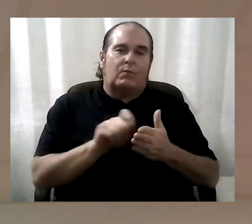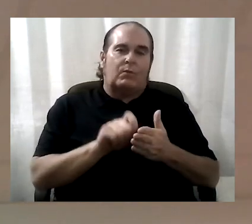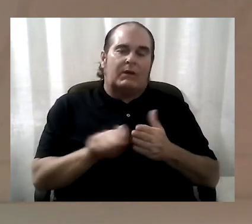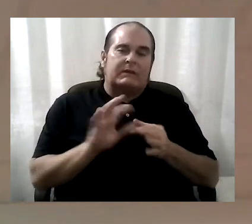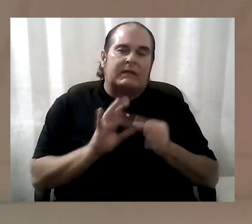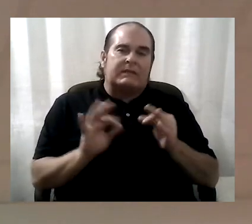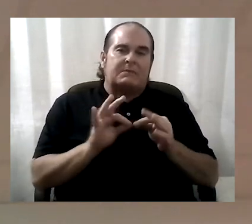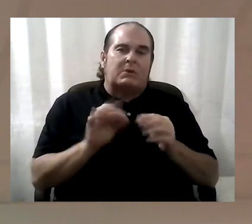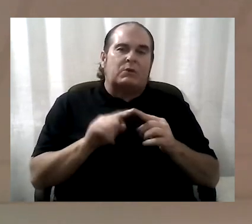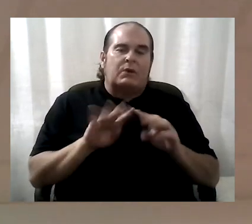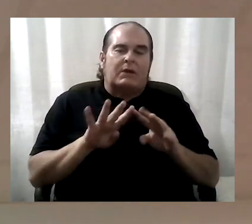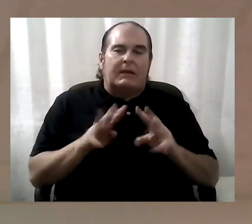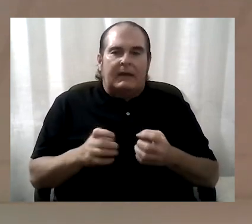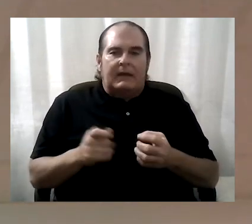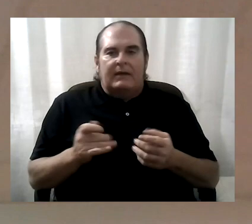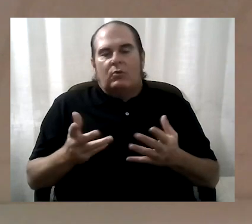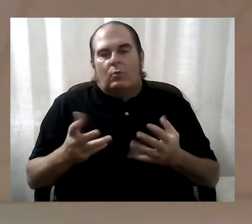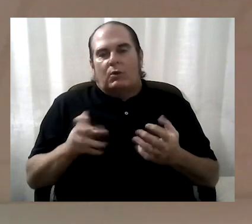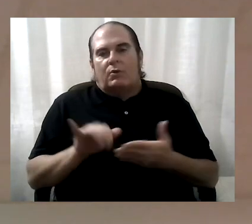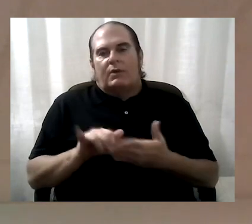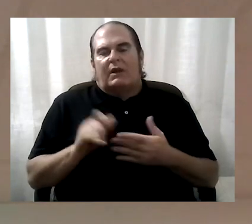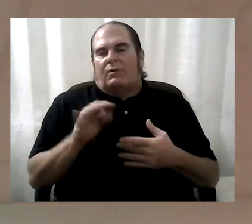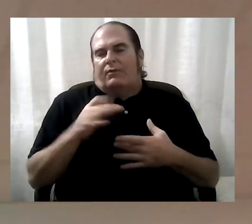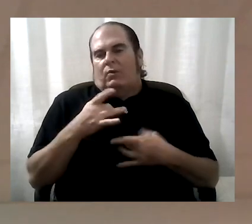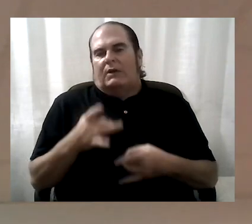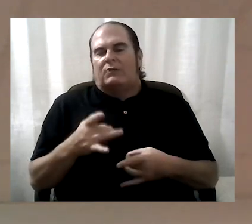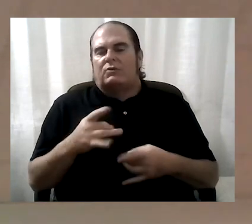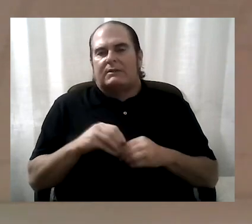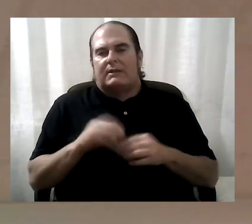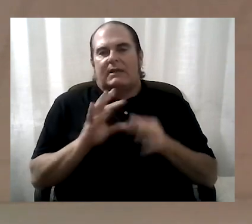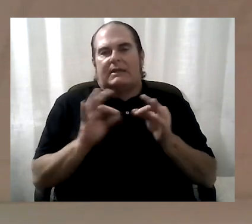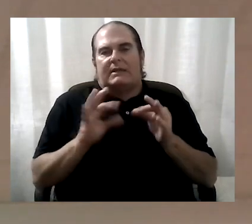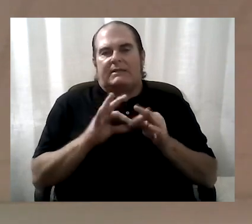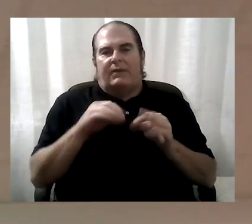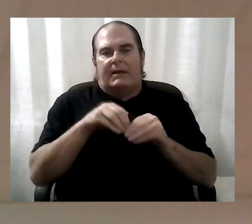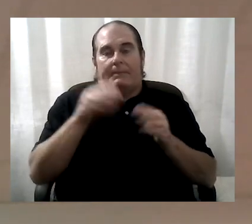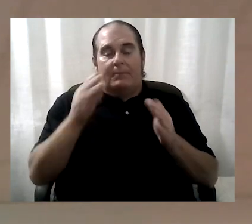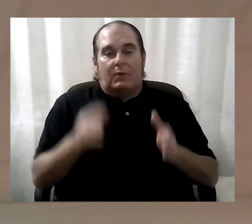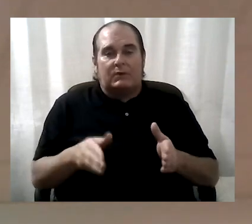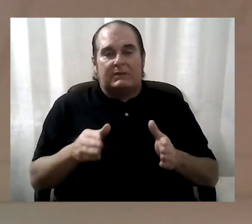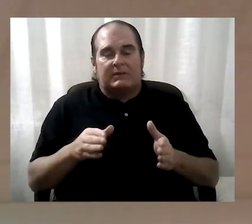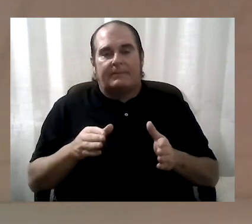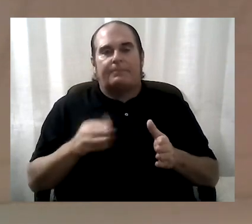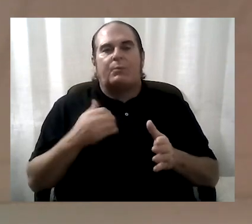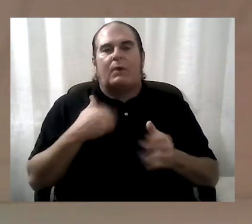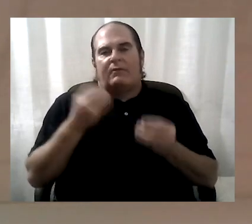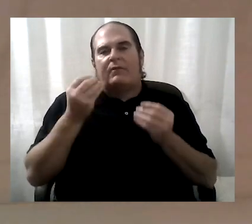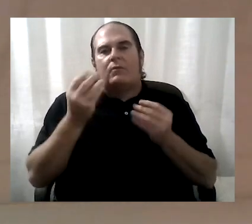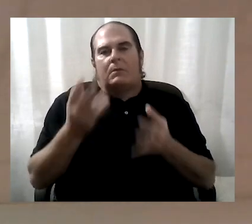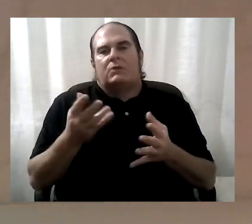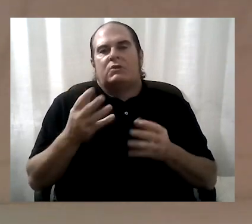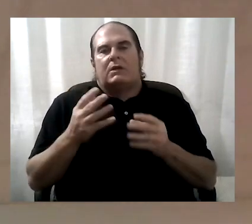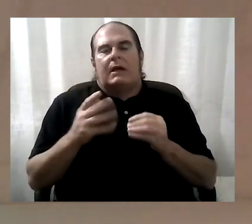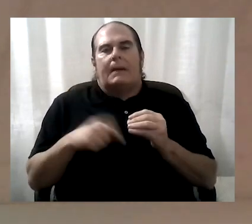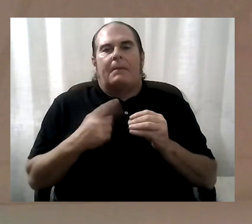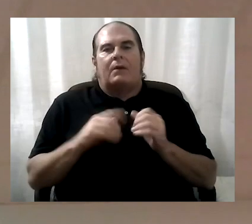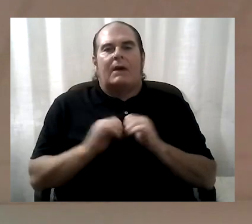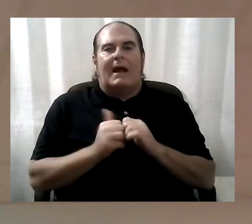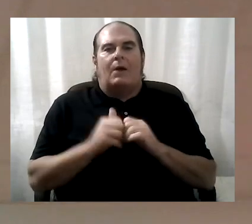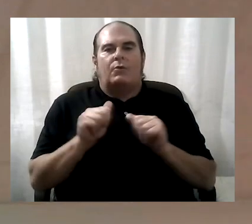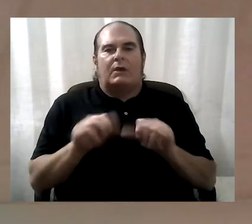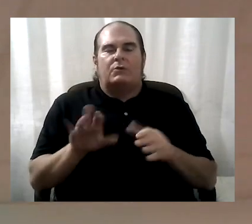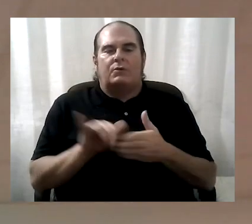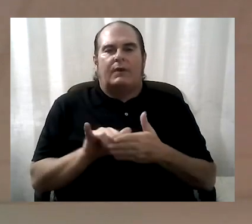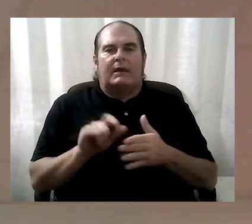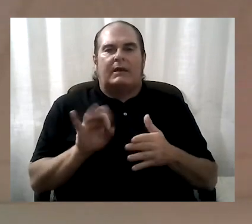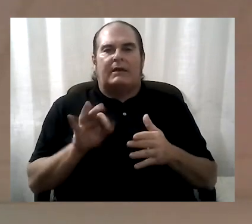accommodation of any kind because of a support need, how to request that accommodation. I also want to let you know that here at